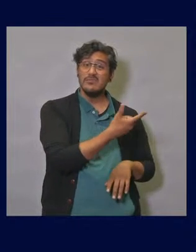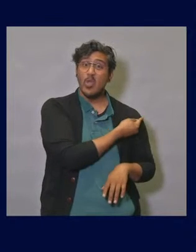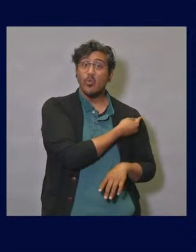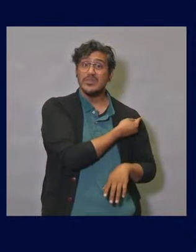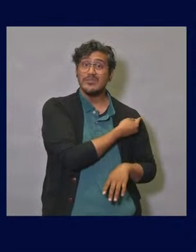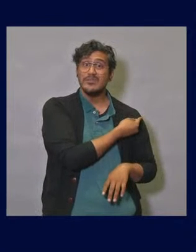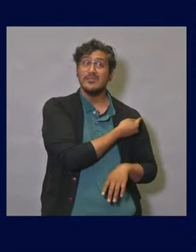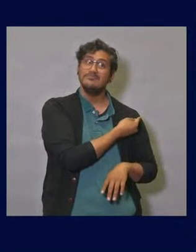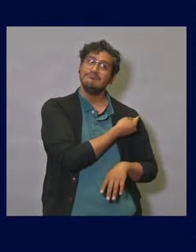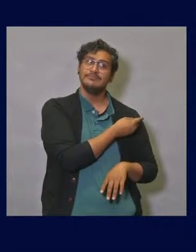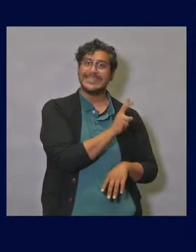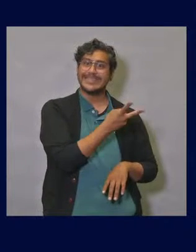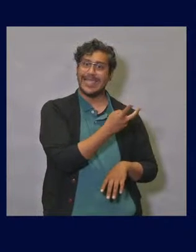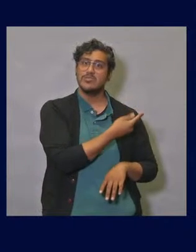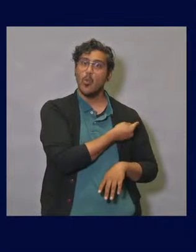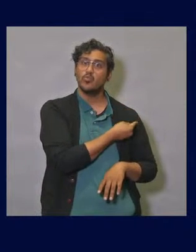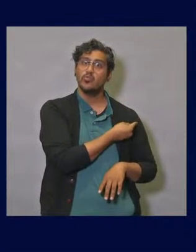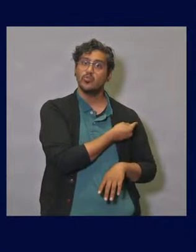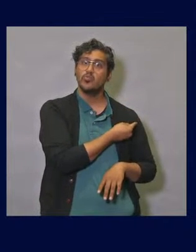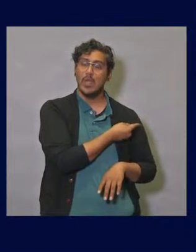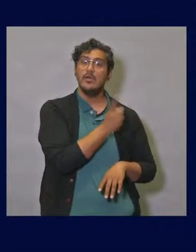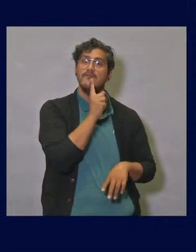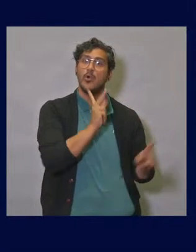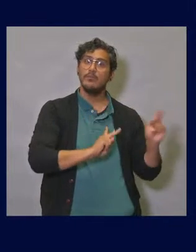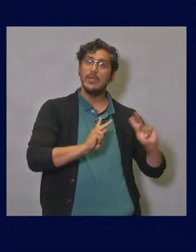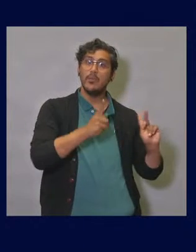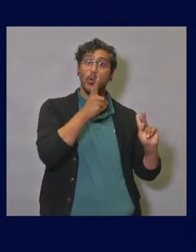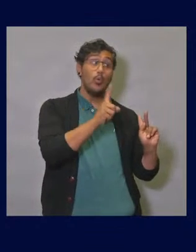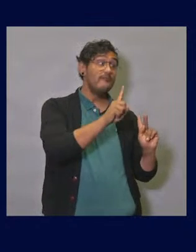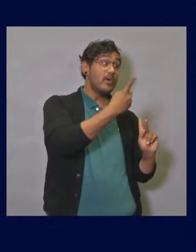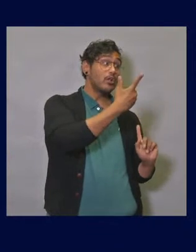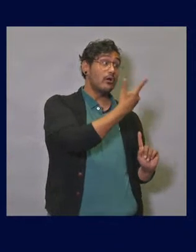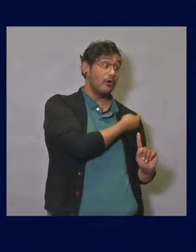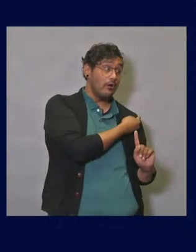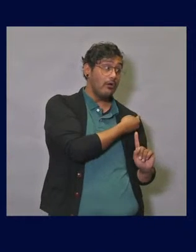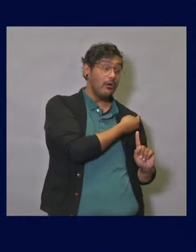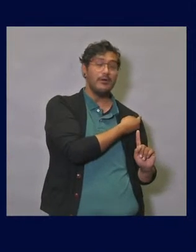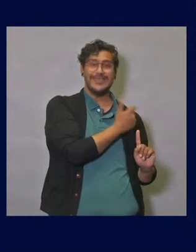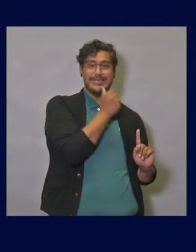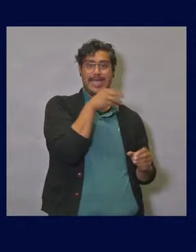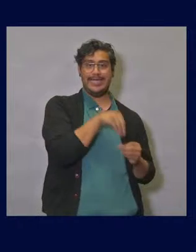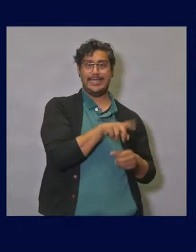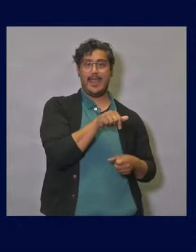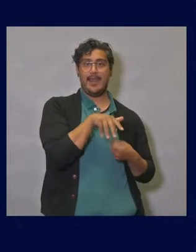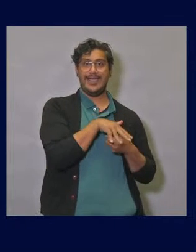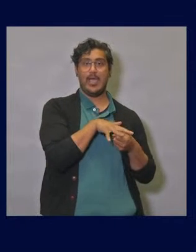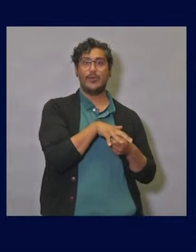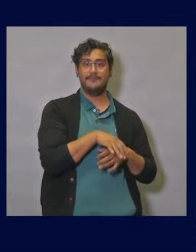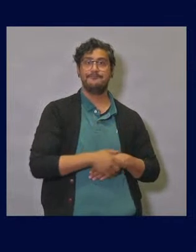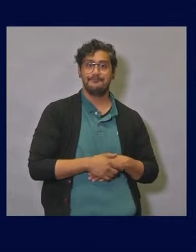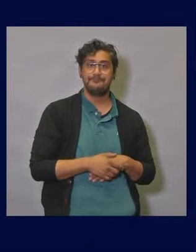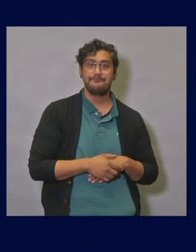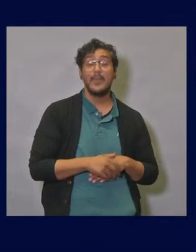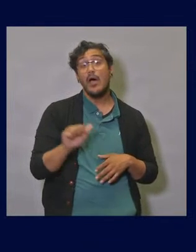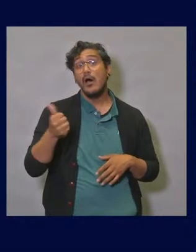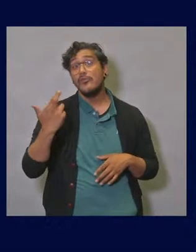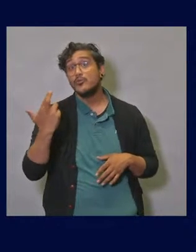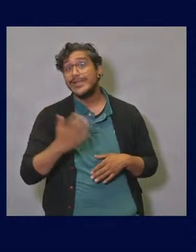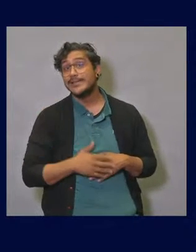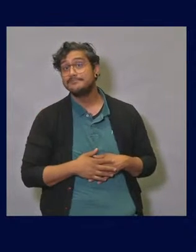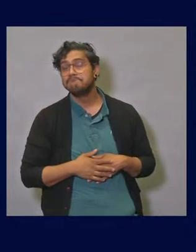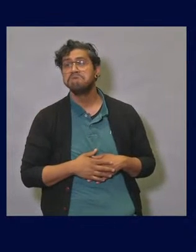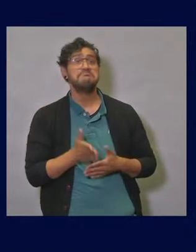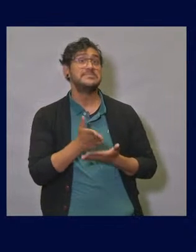are actually second doses for people who received their first dose outside of LA County. Another is that people have